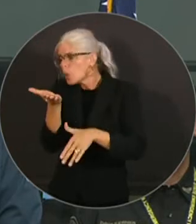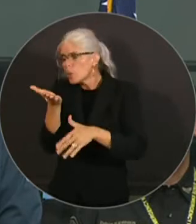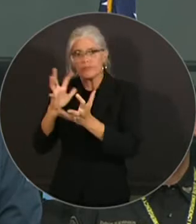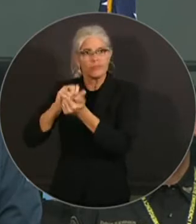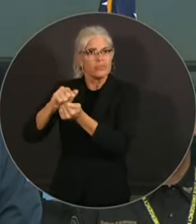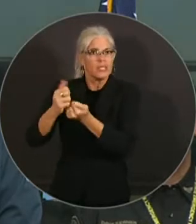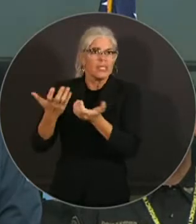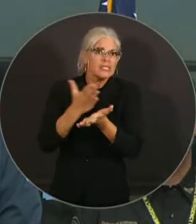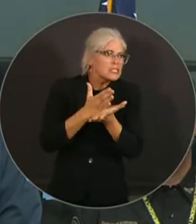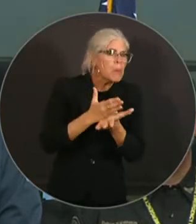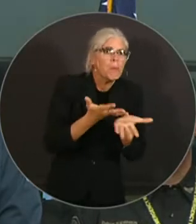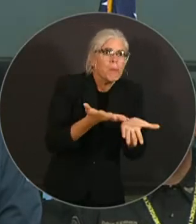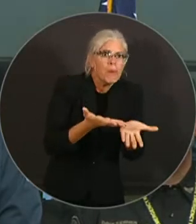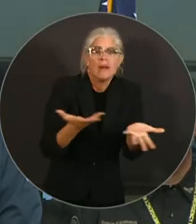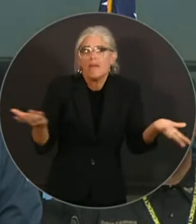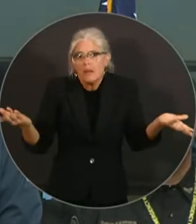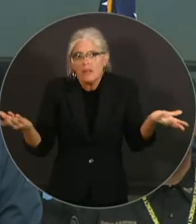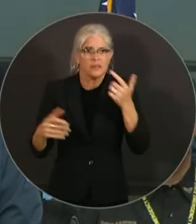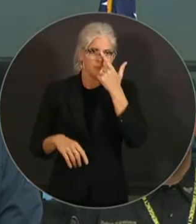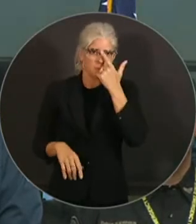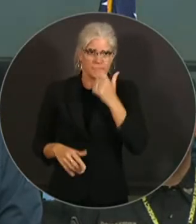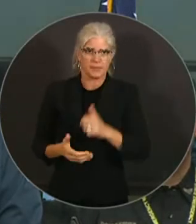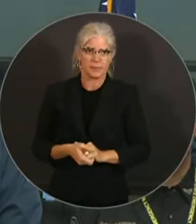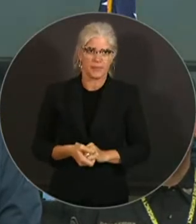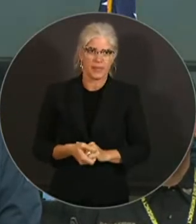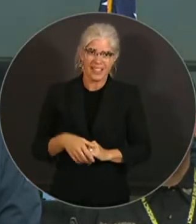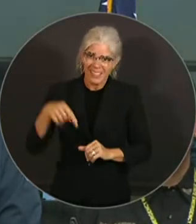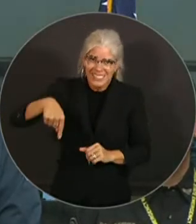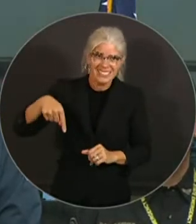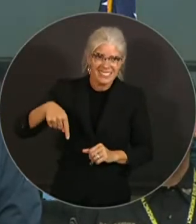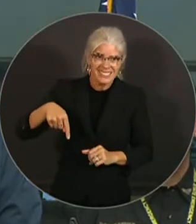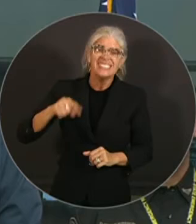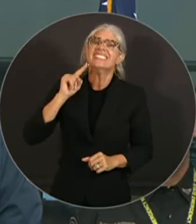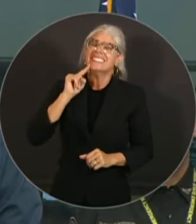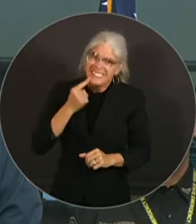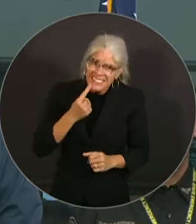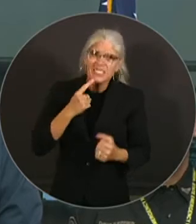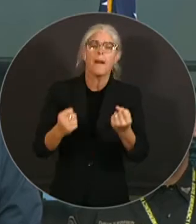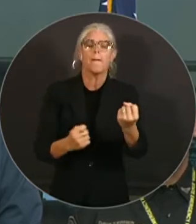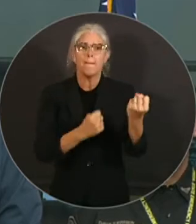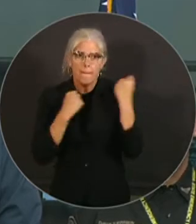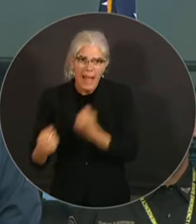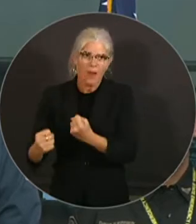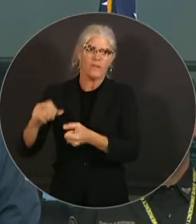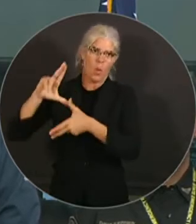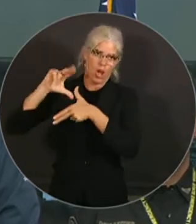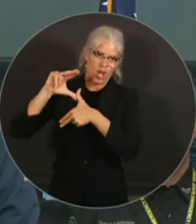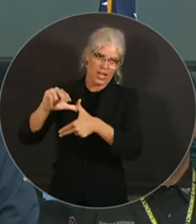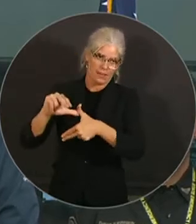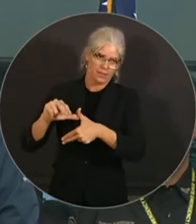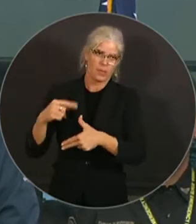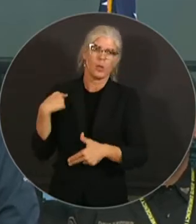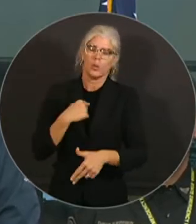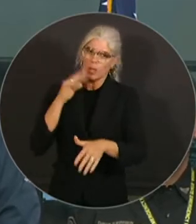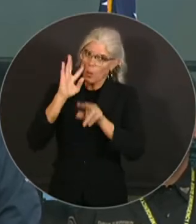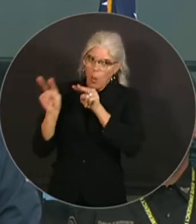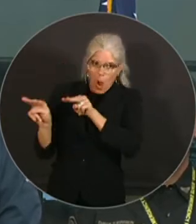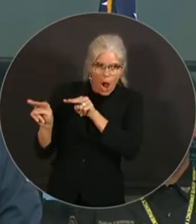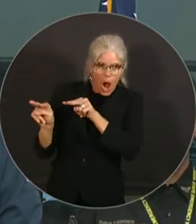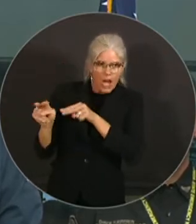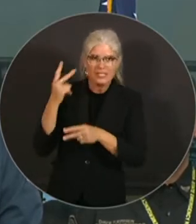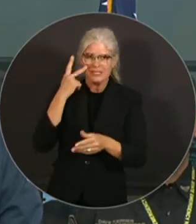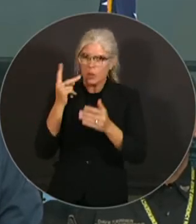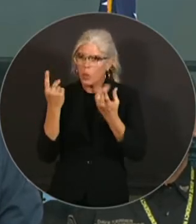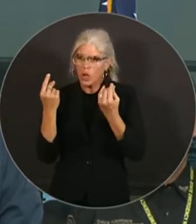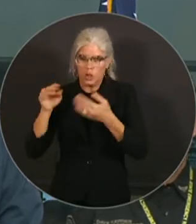gone. So this is a really, really powerful storm right now. We're going to continue to monitor it. We'll see how it does overnight.